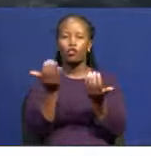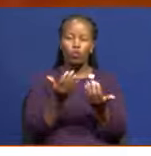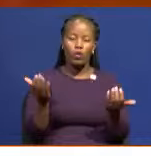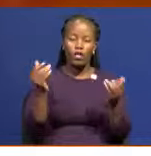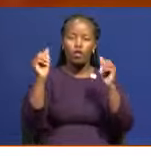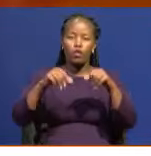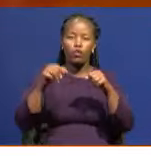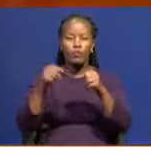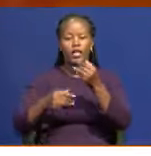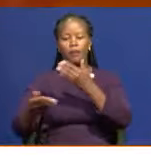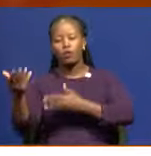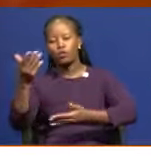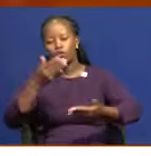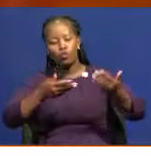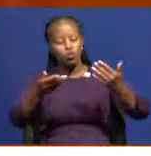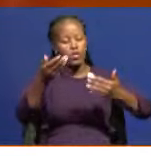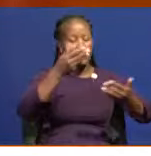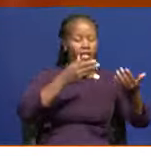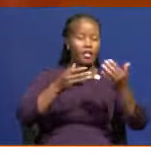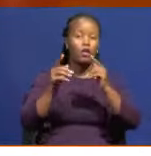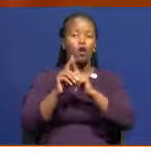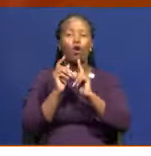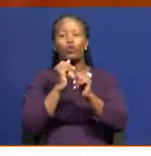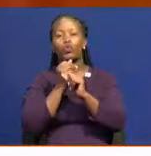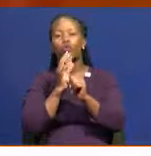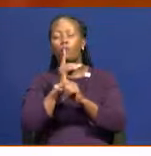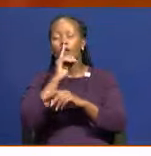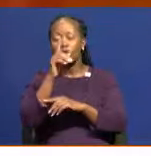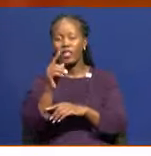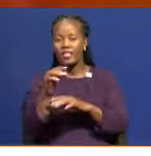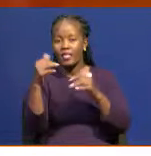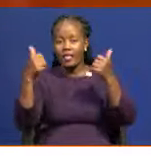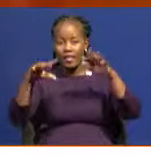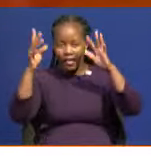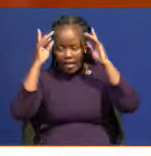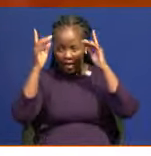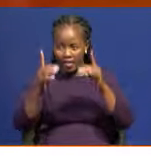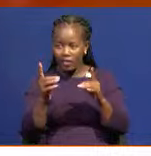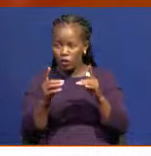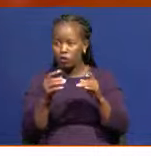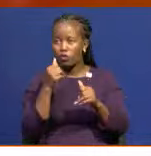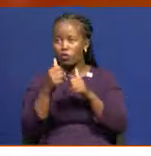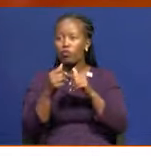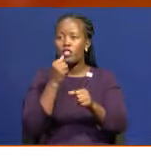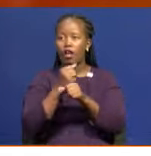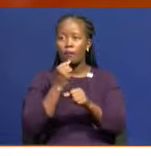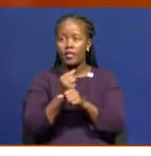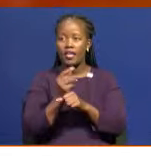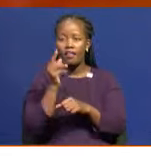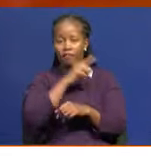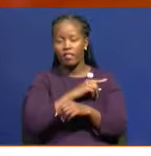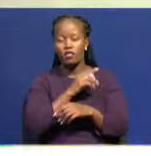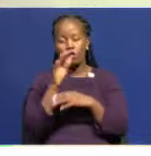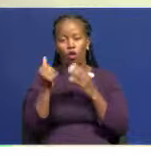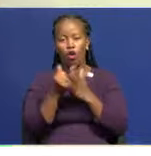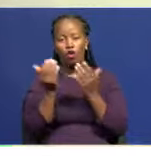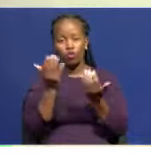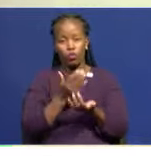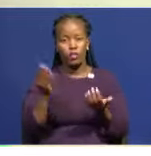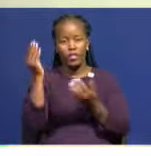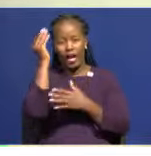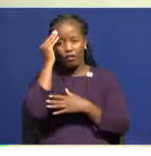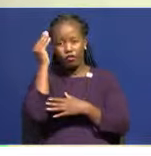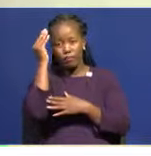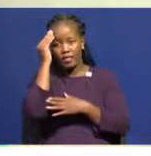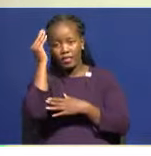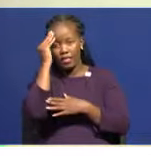with her. I'll make sure whatever syllabus is being taken in every other place, that child has already known to go through that. Mwalimu mkuu